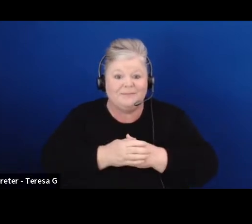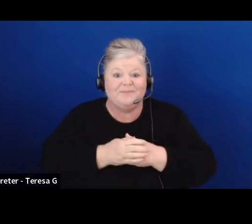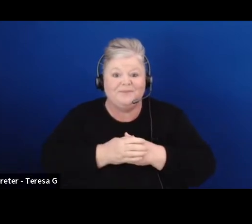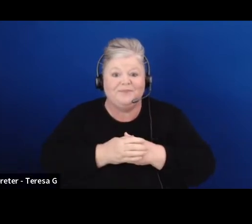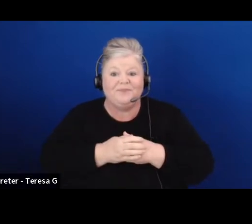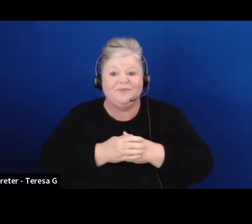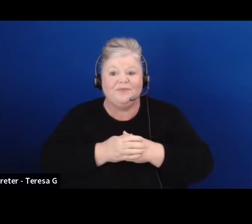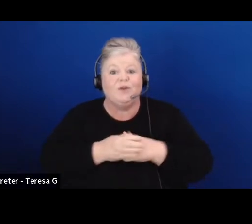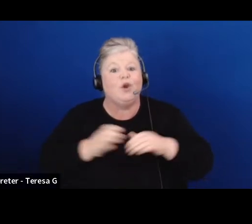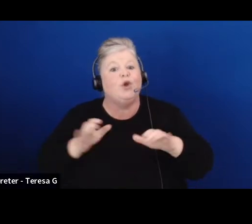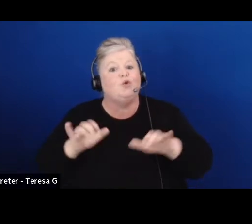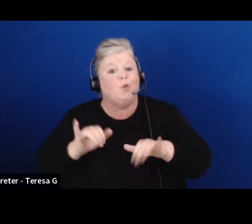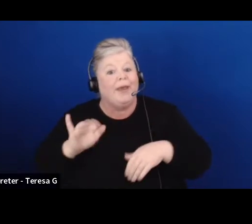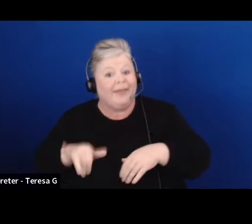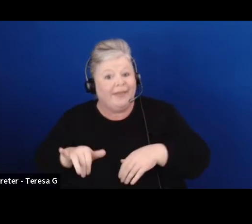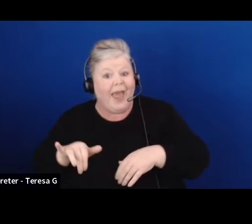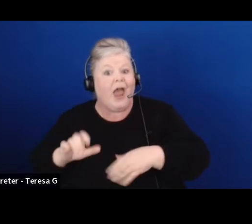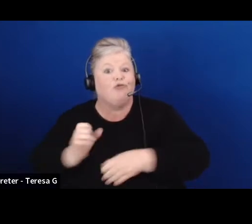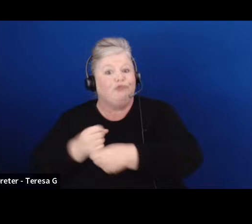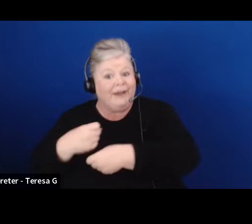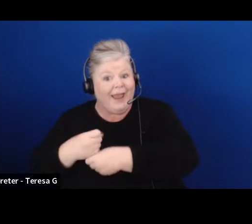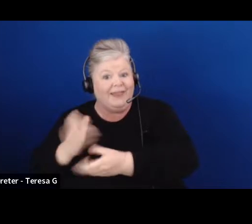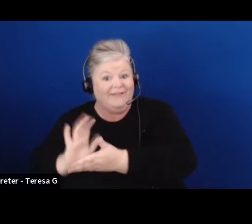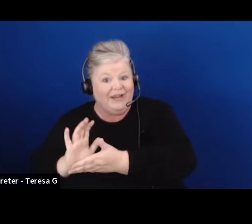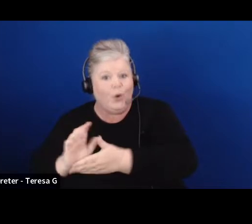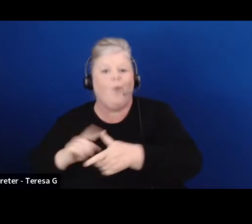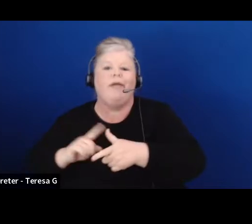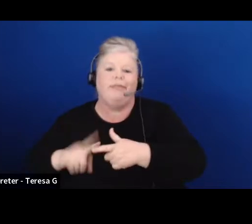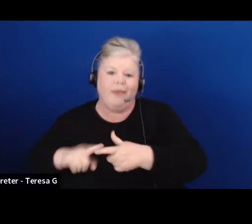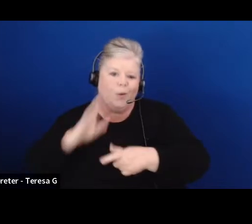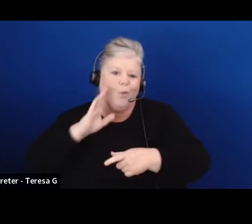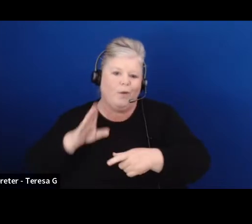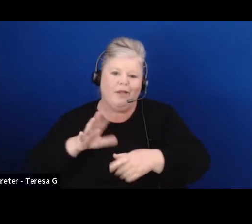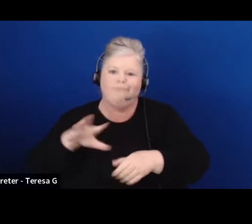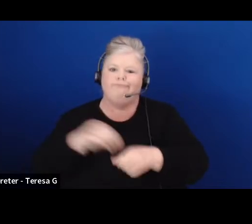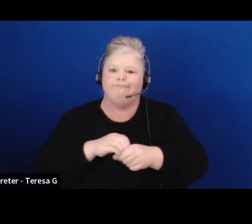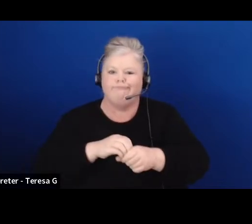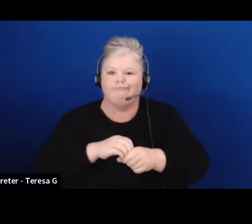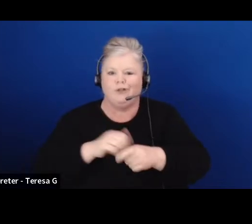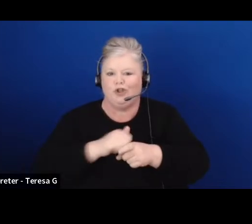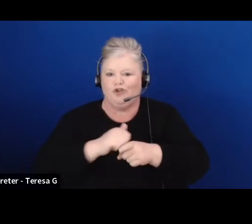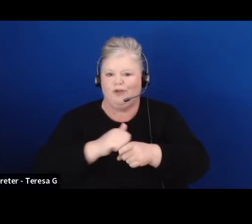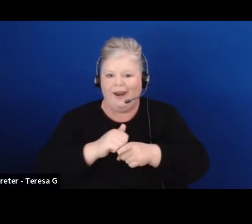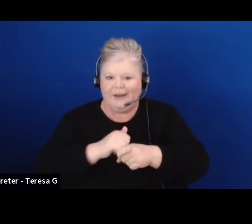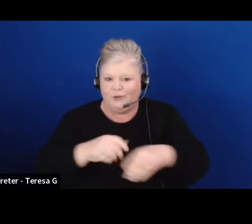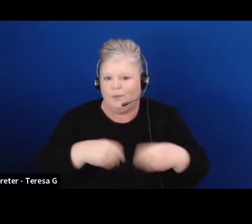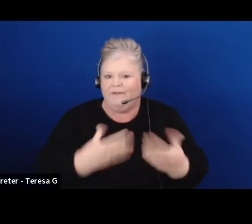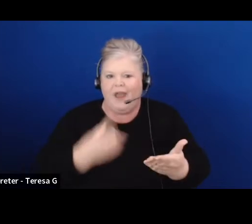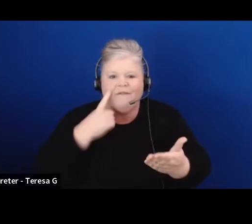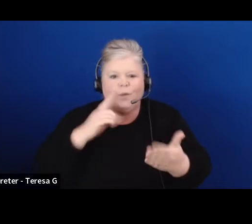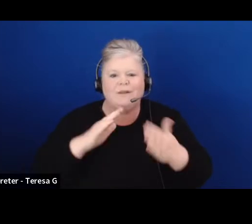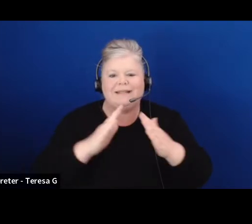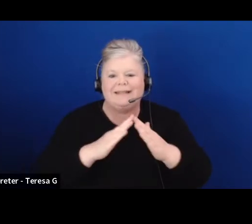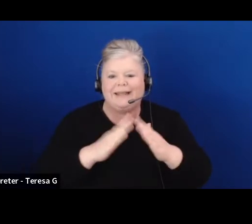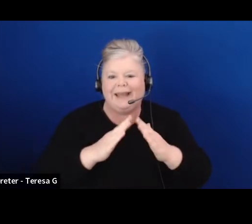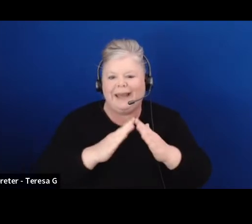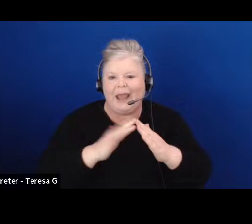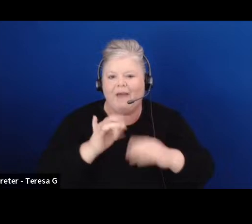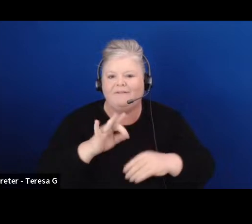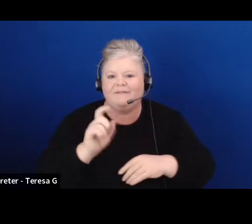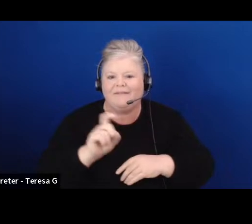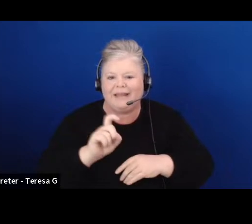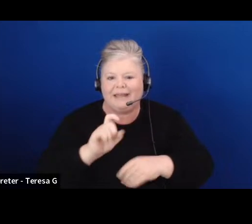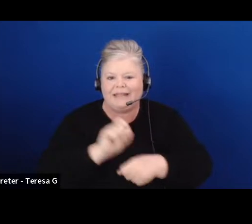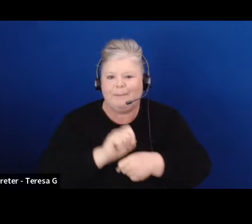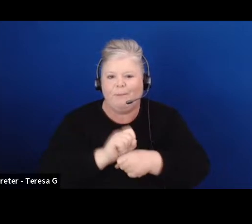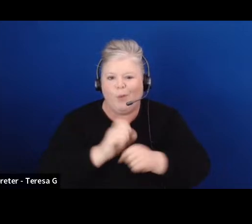that for a training that will be provided to City of Phoenix employees. Again, City of Phoenix